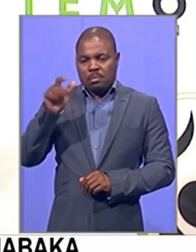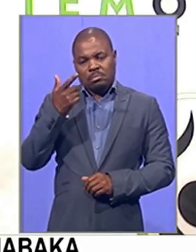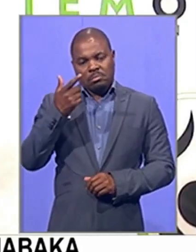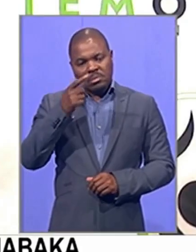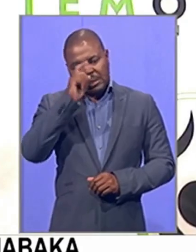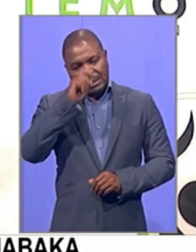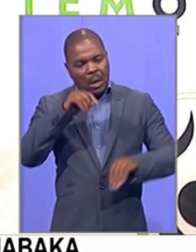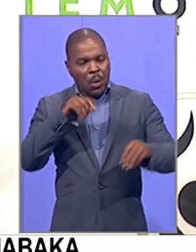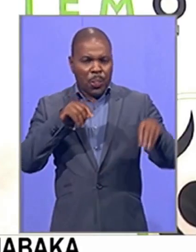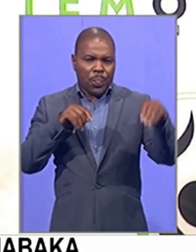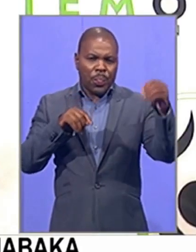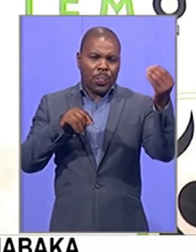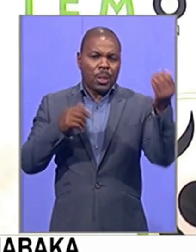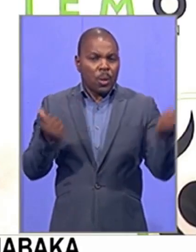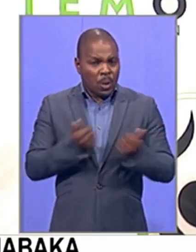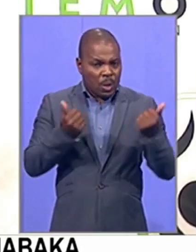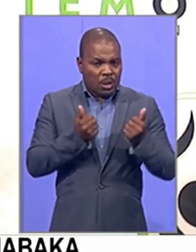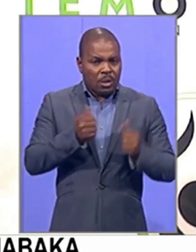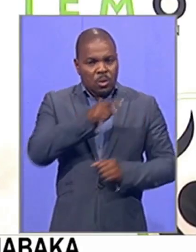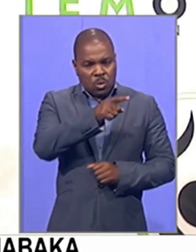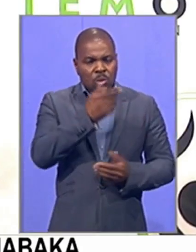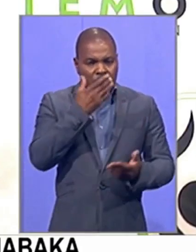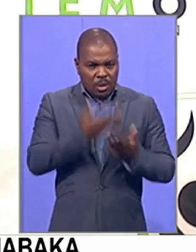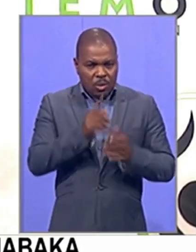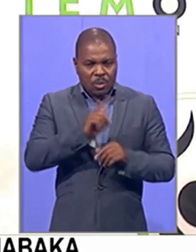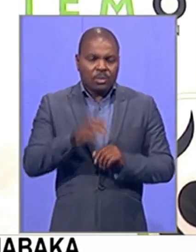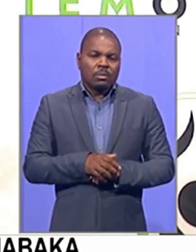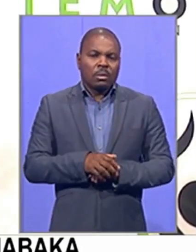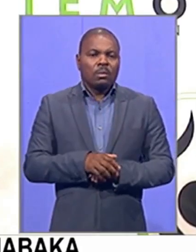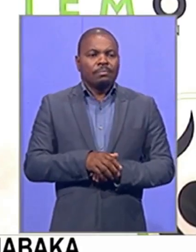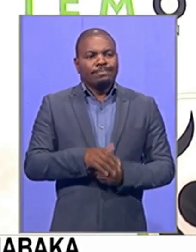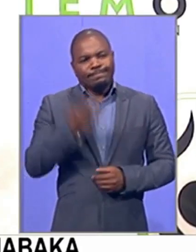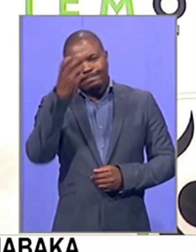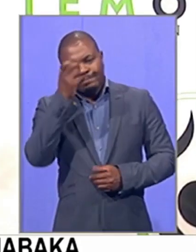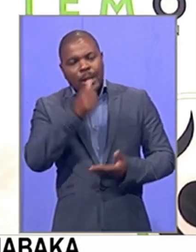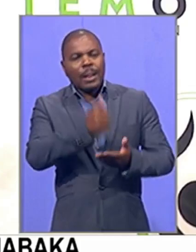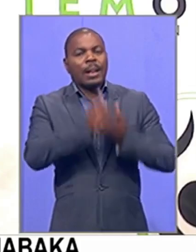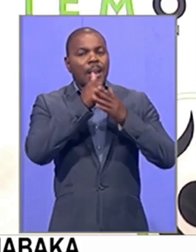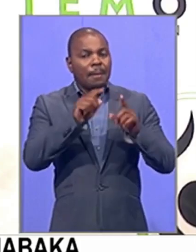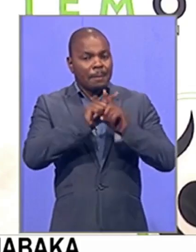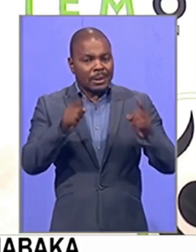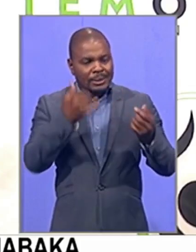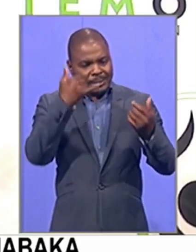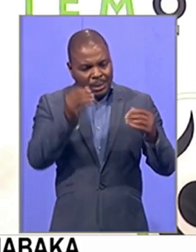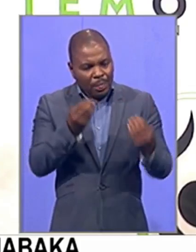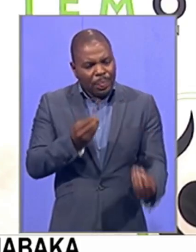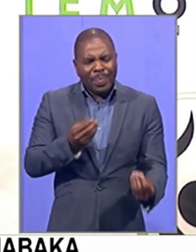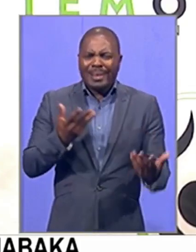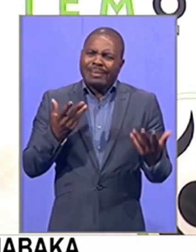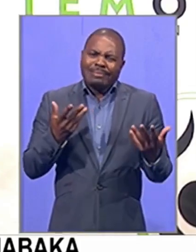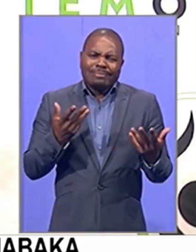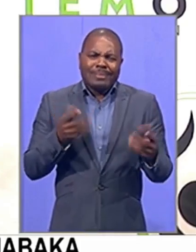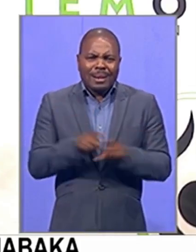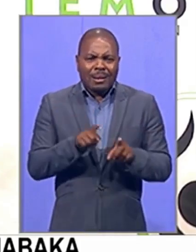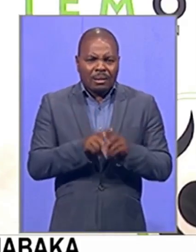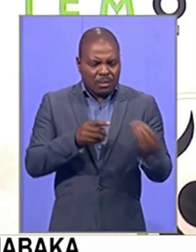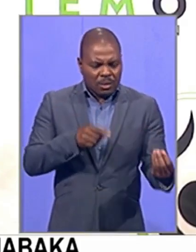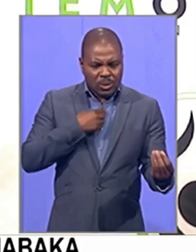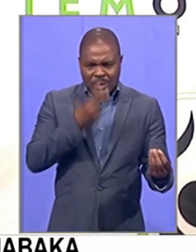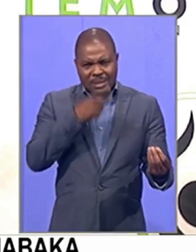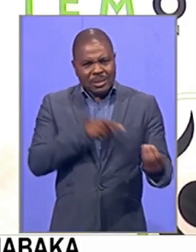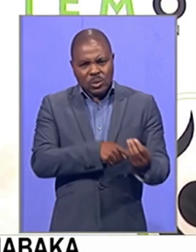godile, then we need to find a way to get help. But if ba santse ba le banyane ngwana re mmona